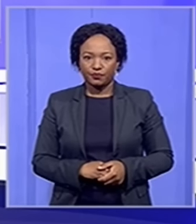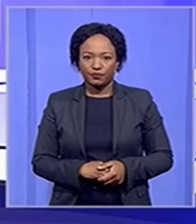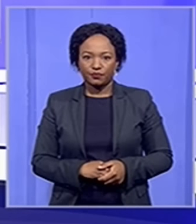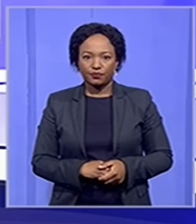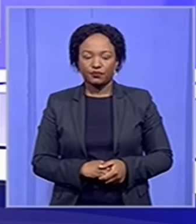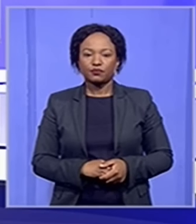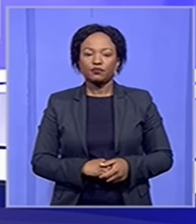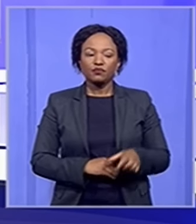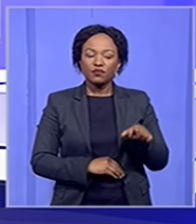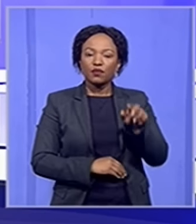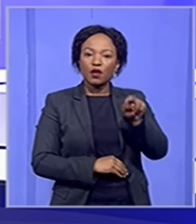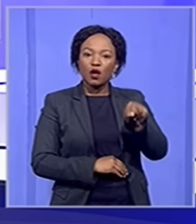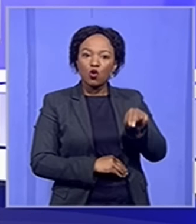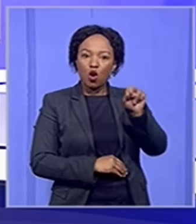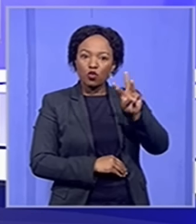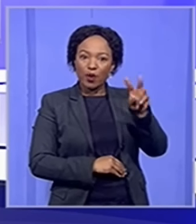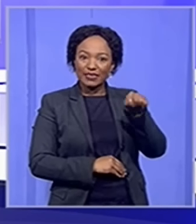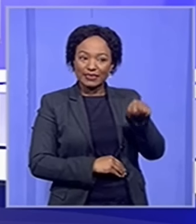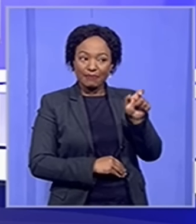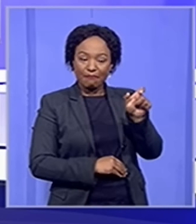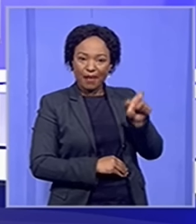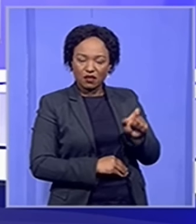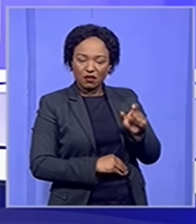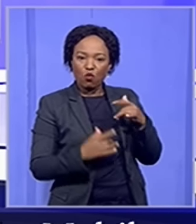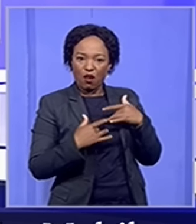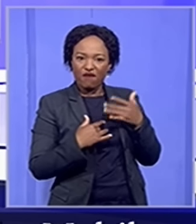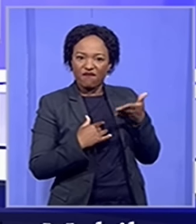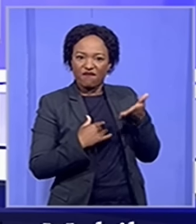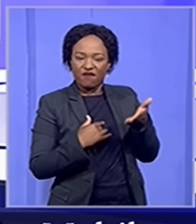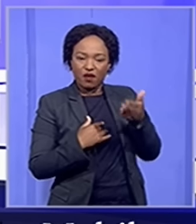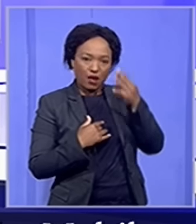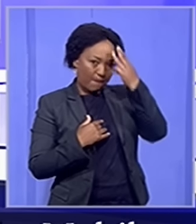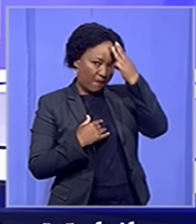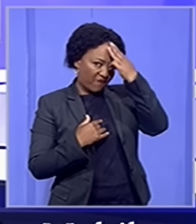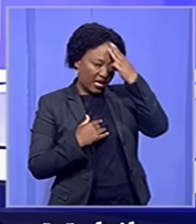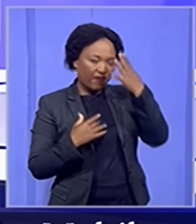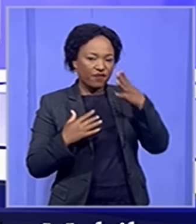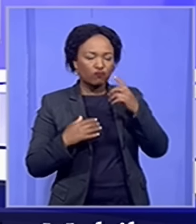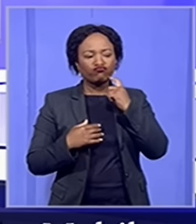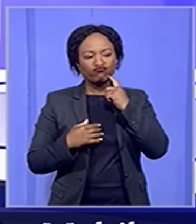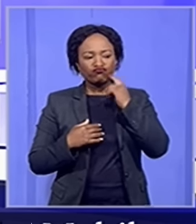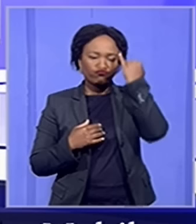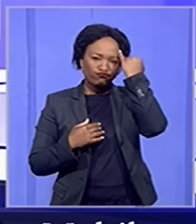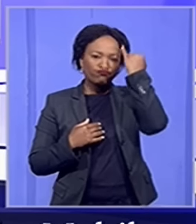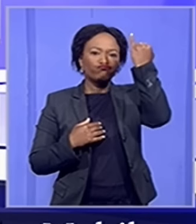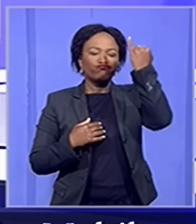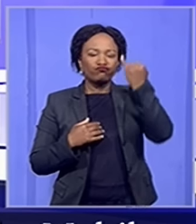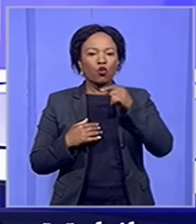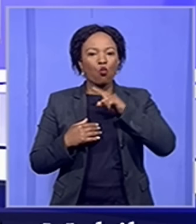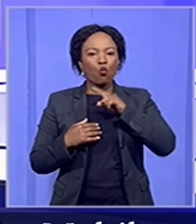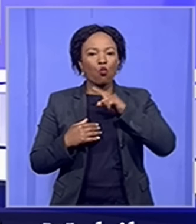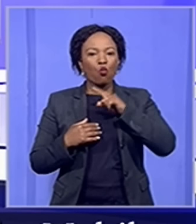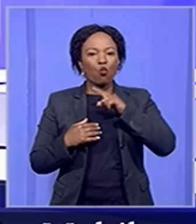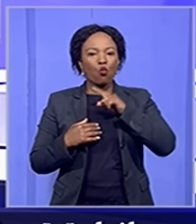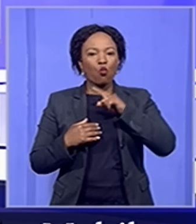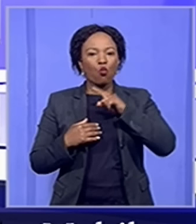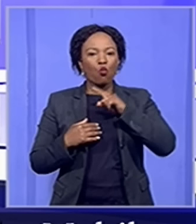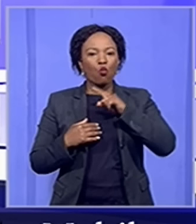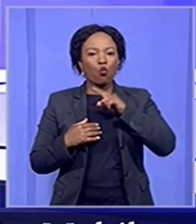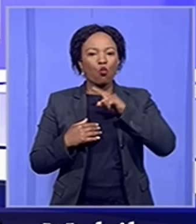Modudi wa ka Mahikeng ka Northwest o tšere sephetho sa go itlhwekišetša tikologo ya bona ka maikemišetšo a go ba le tikologo